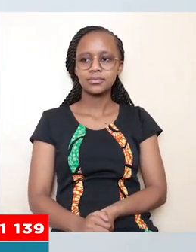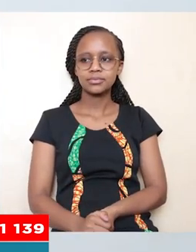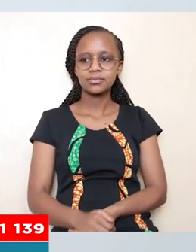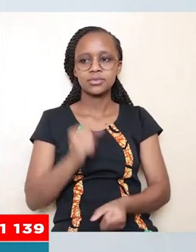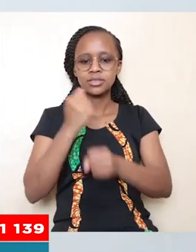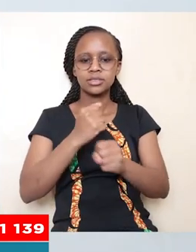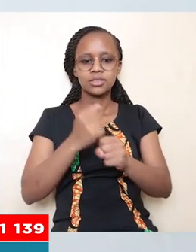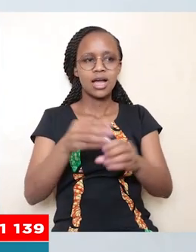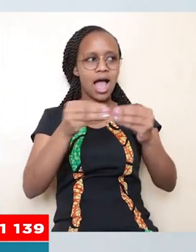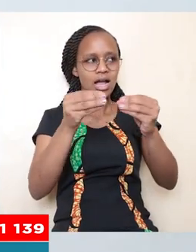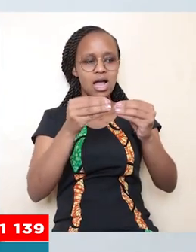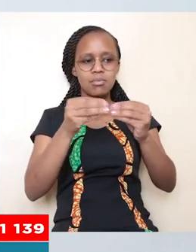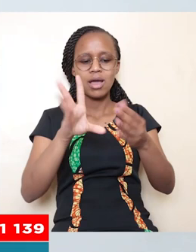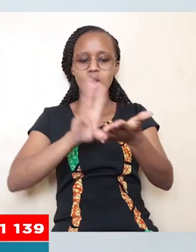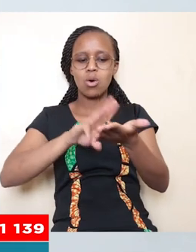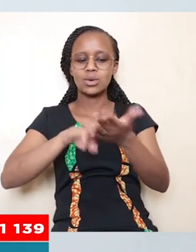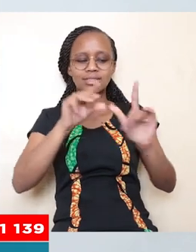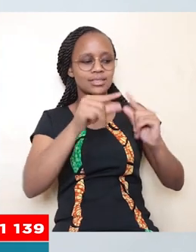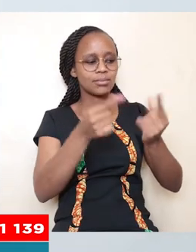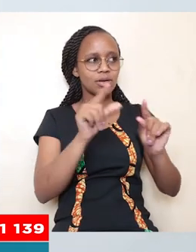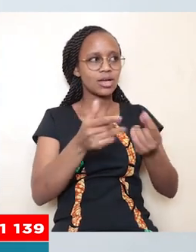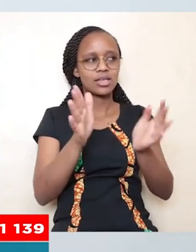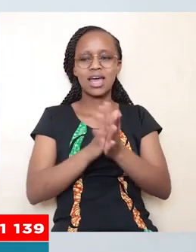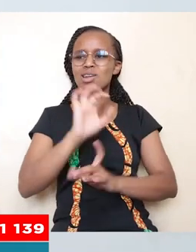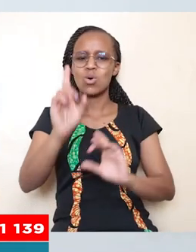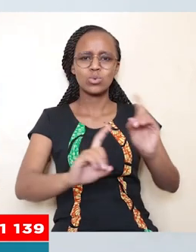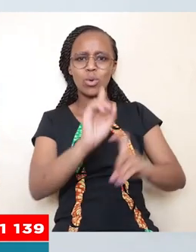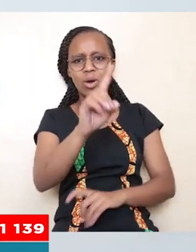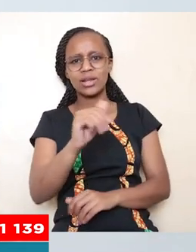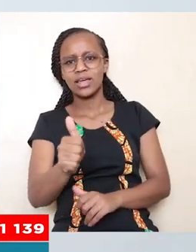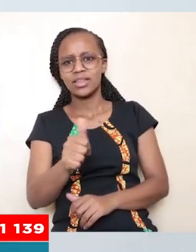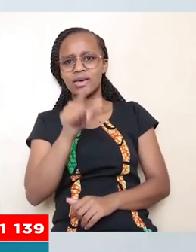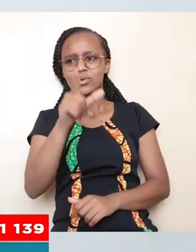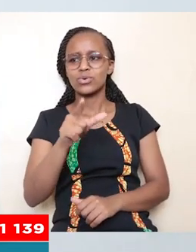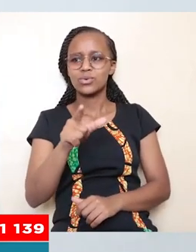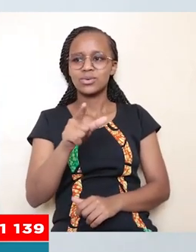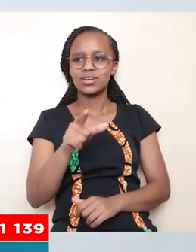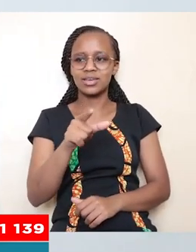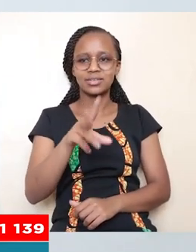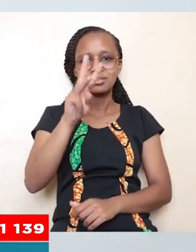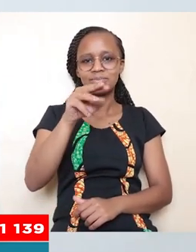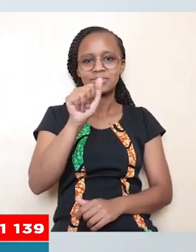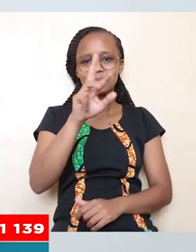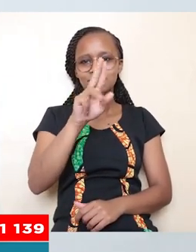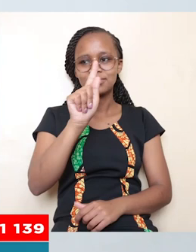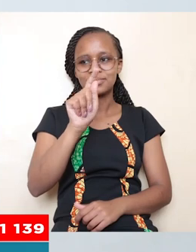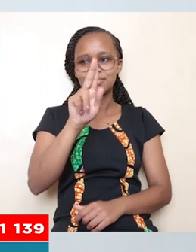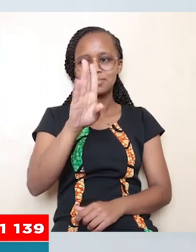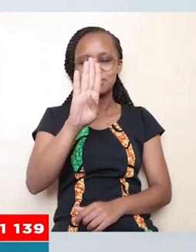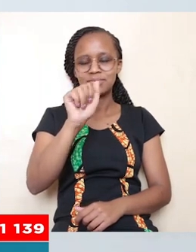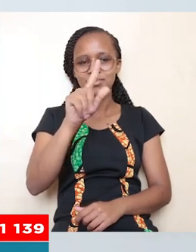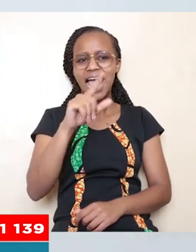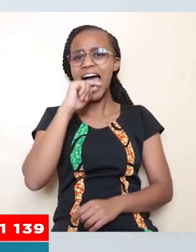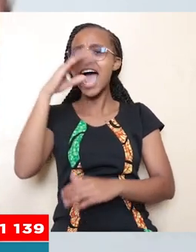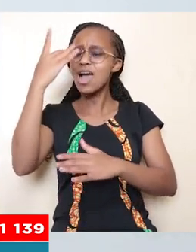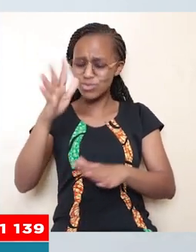mtengeneze jumuiya na WhatsApp group, na muwe mukiulizana, do you masturbate? Wacha kusema ati, hey,